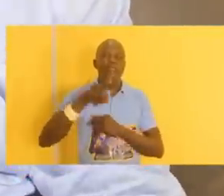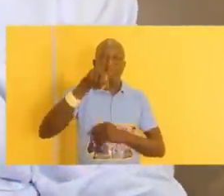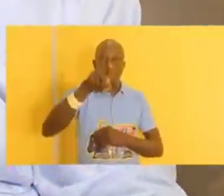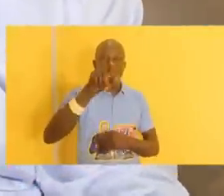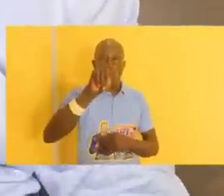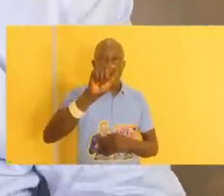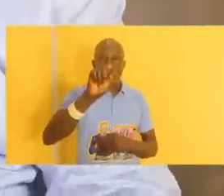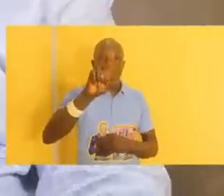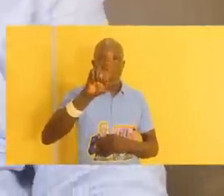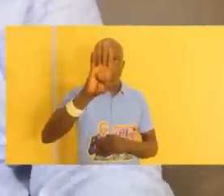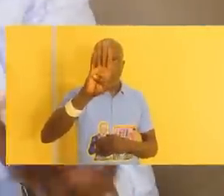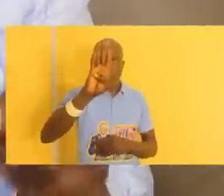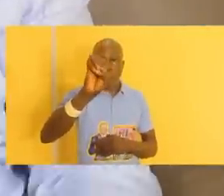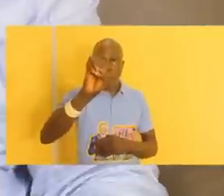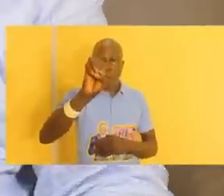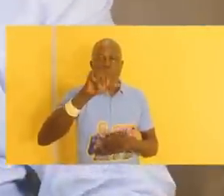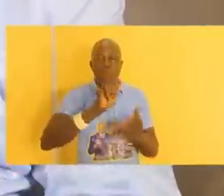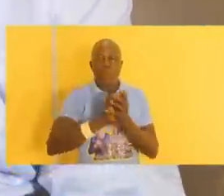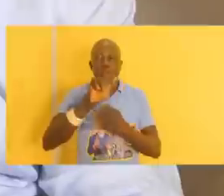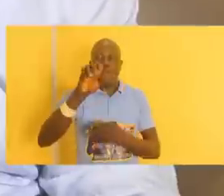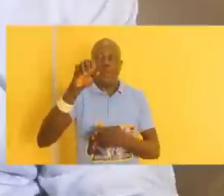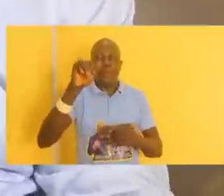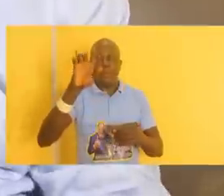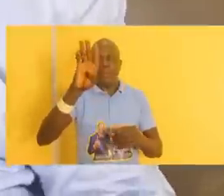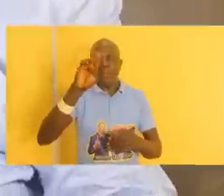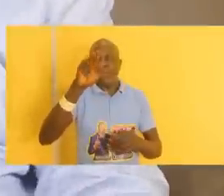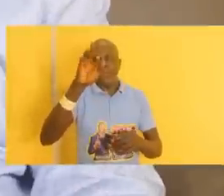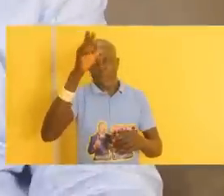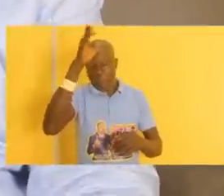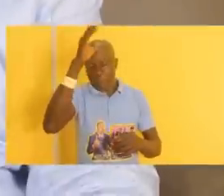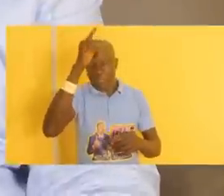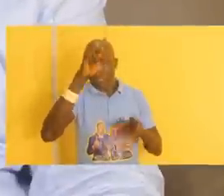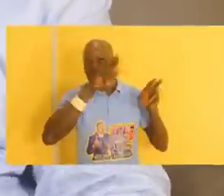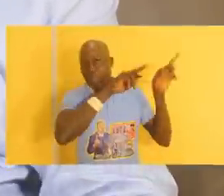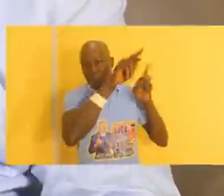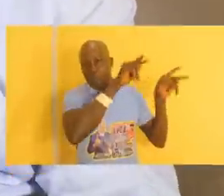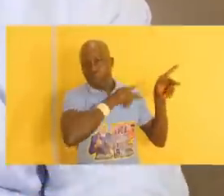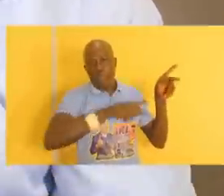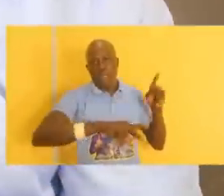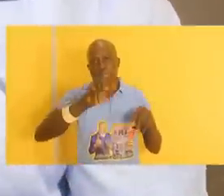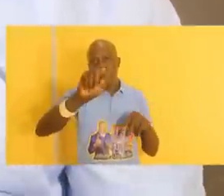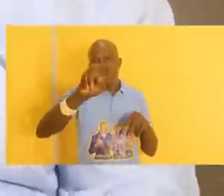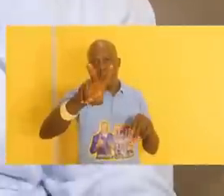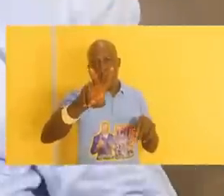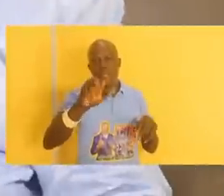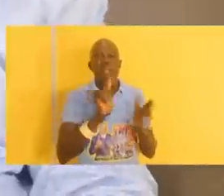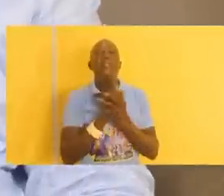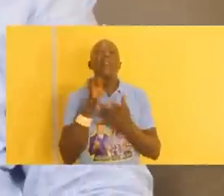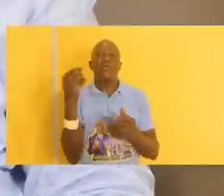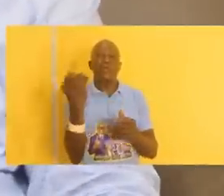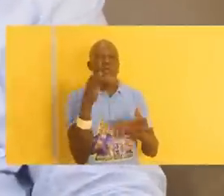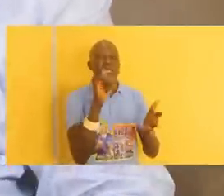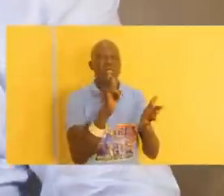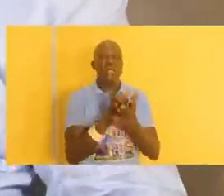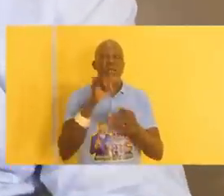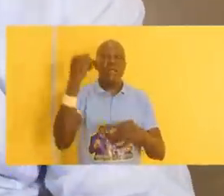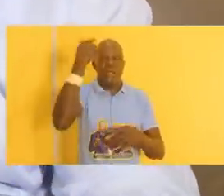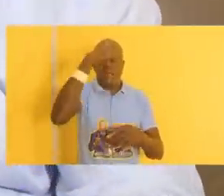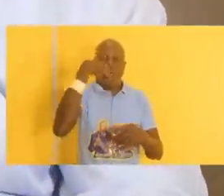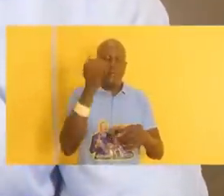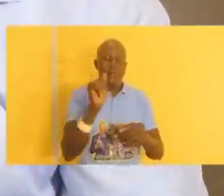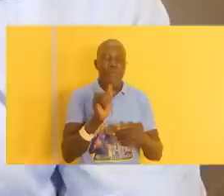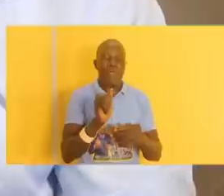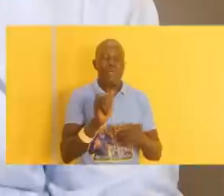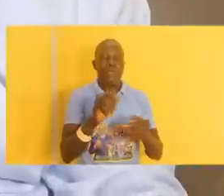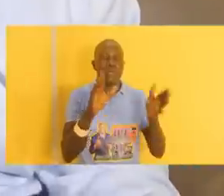On YouTube. Babasebioba TV. Babasebioba TV. Lotima Arewa. That's how you watch us. Iyane Koko. Glory Facebook. On Facebook.